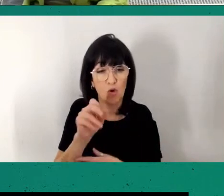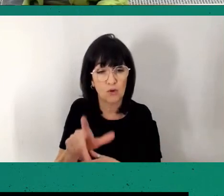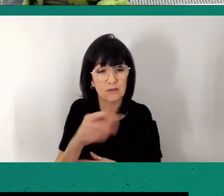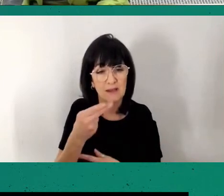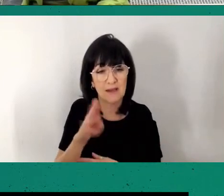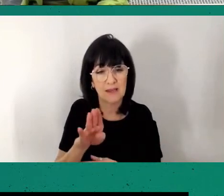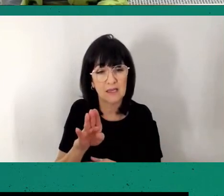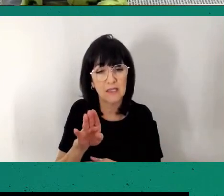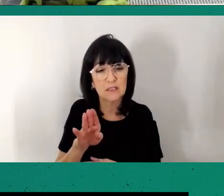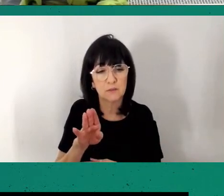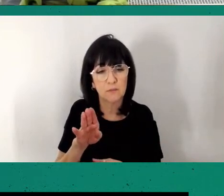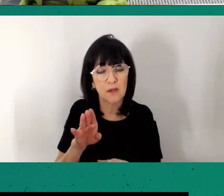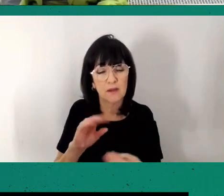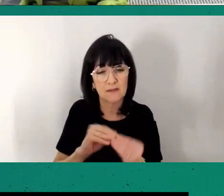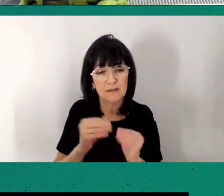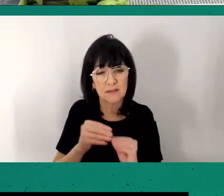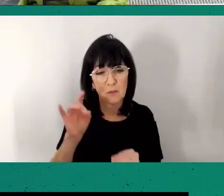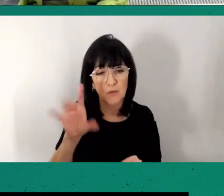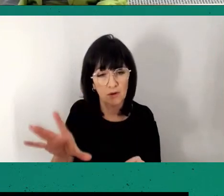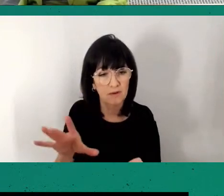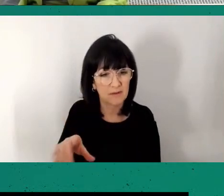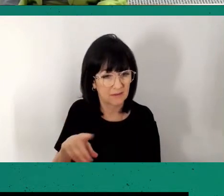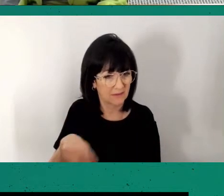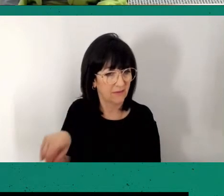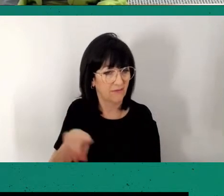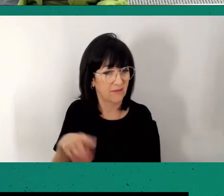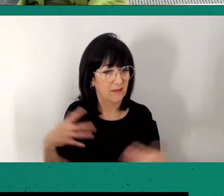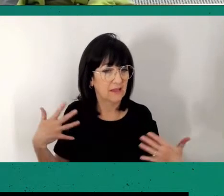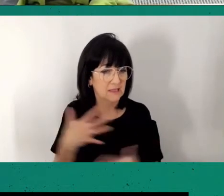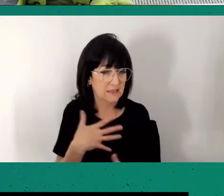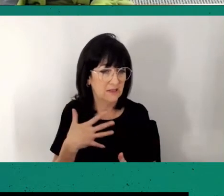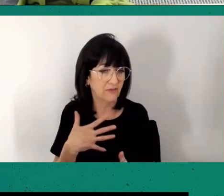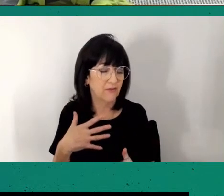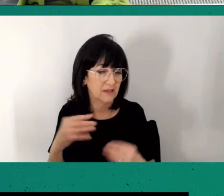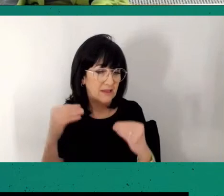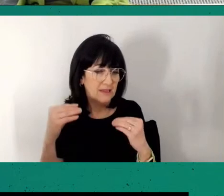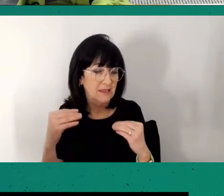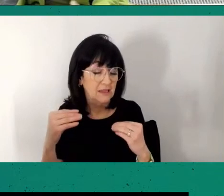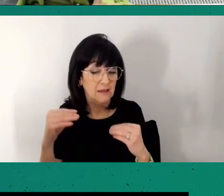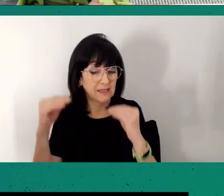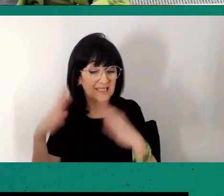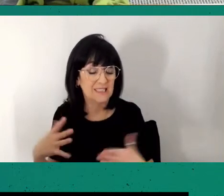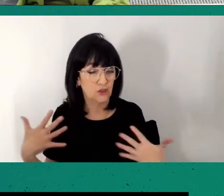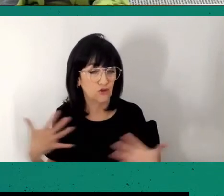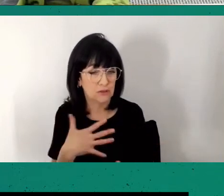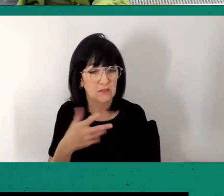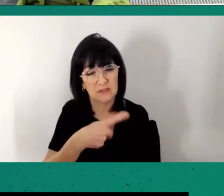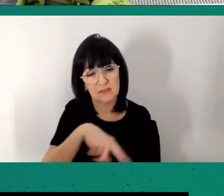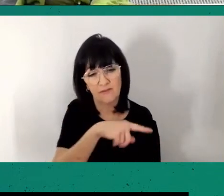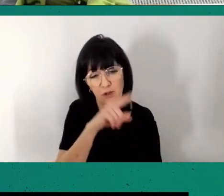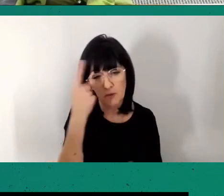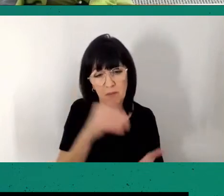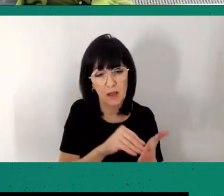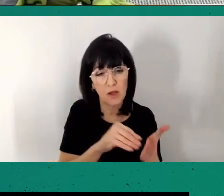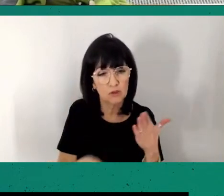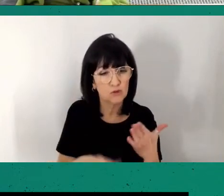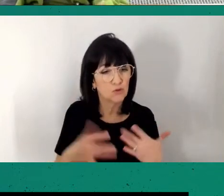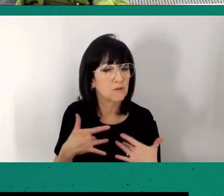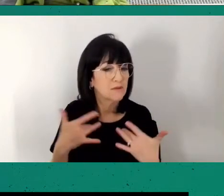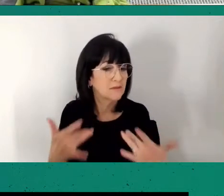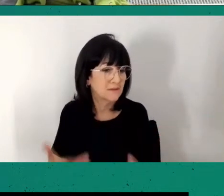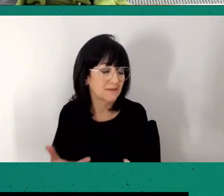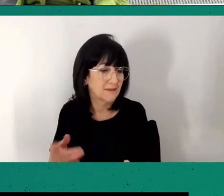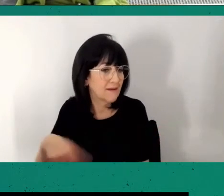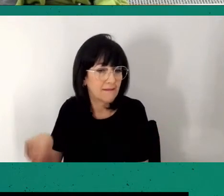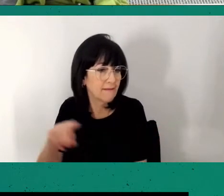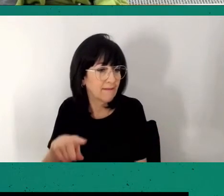85, had its genesis in fear, that is, the teachers feared the Black students. There was a tendency there to fear the unknown, and